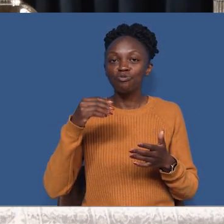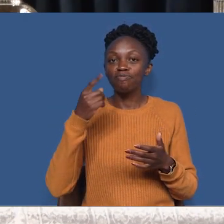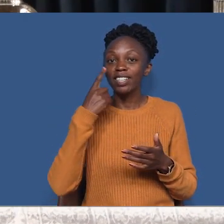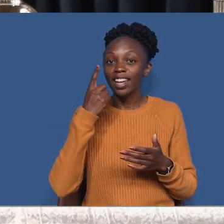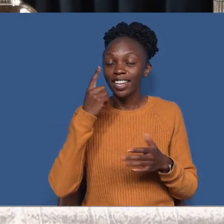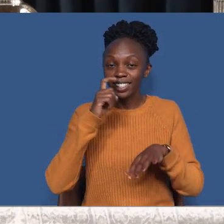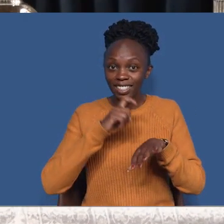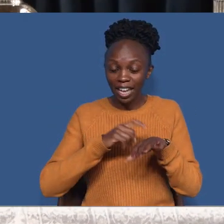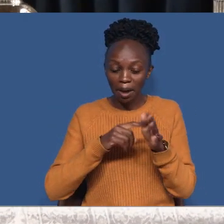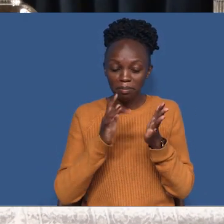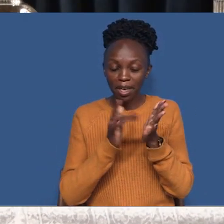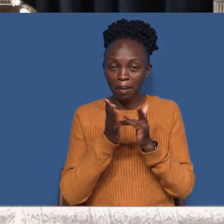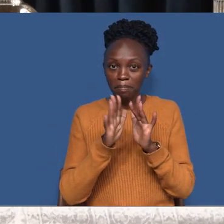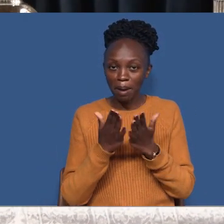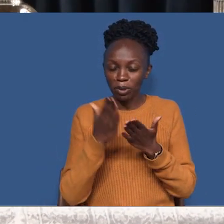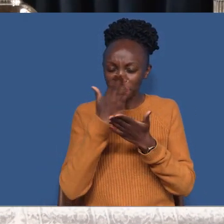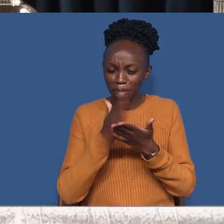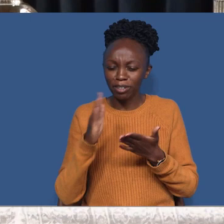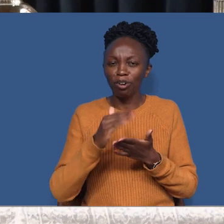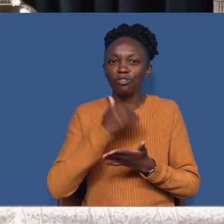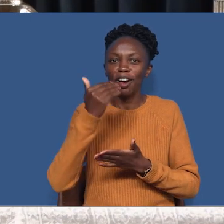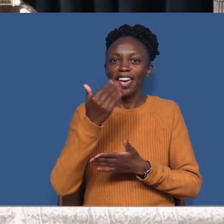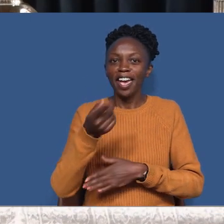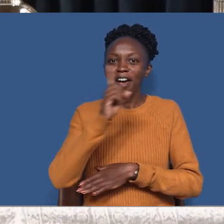your life, part of your daily